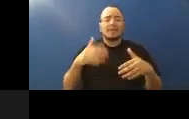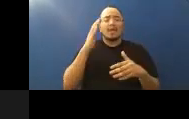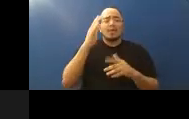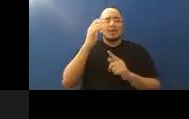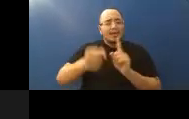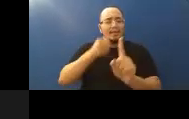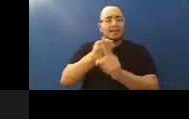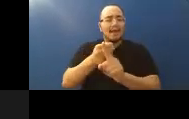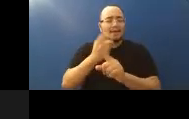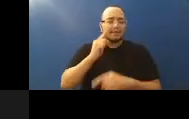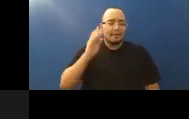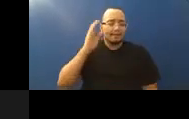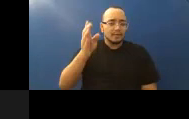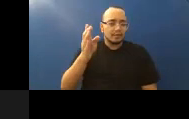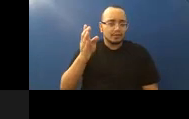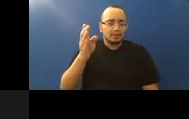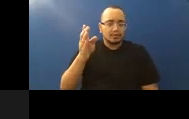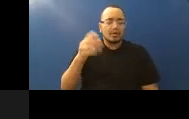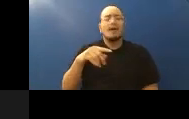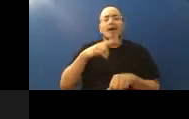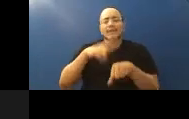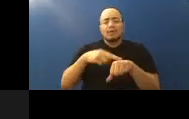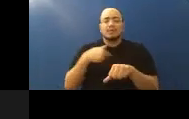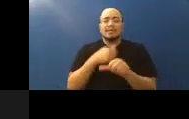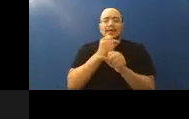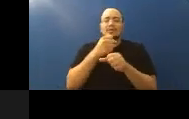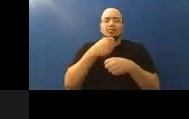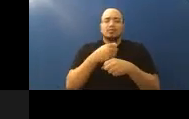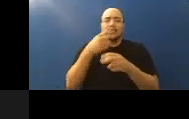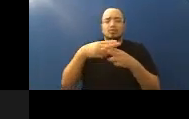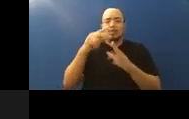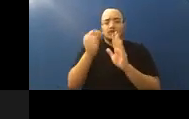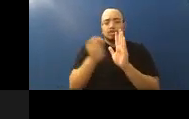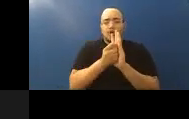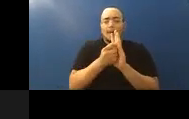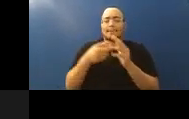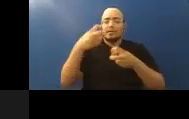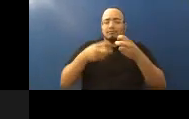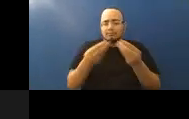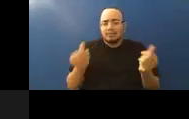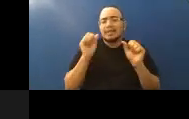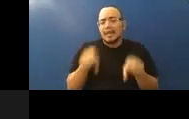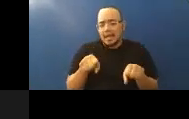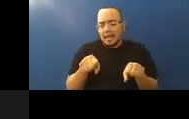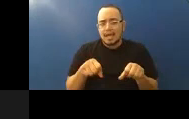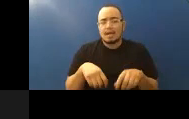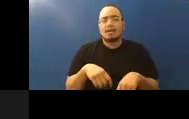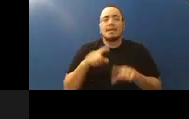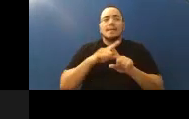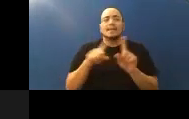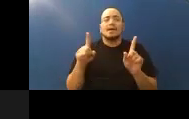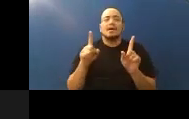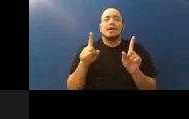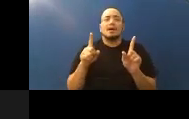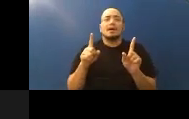sure there's like some short-term interventions that we can look at and explore, but really, you know, we're talking about the